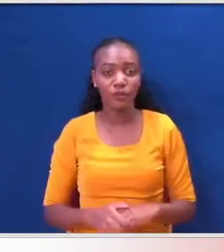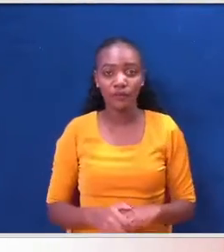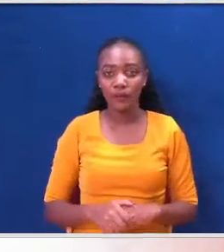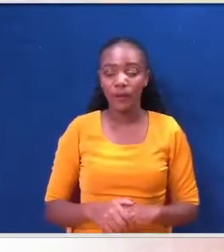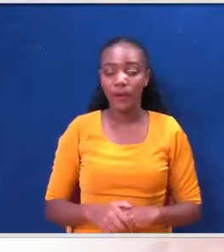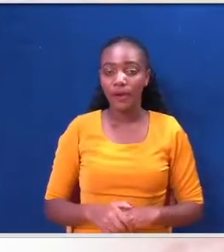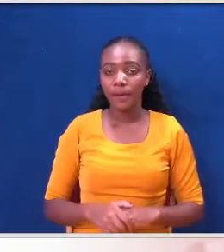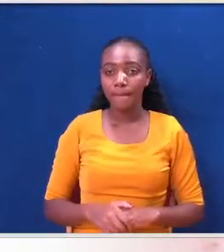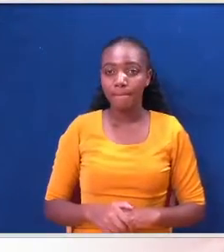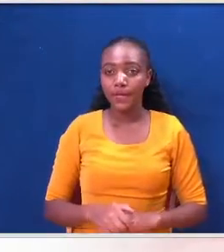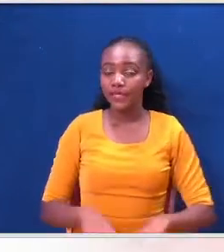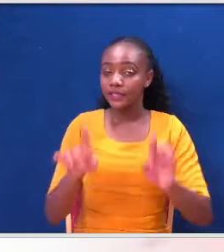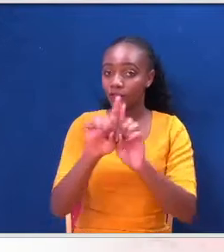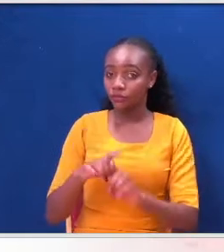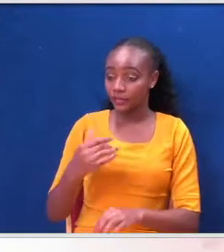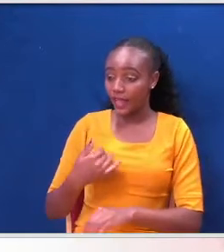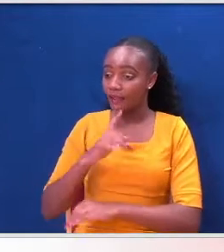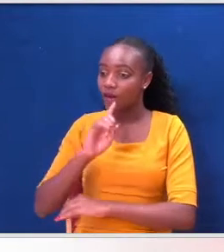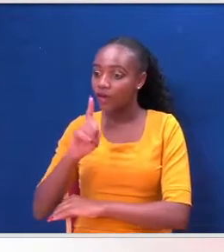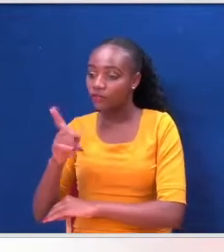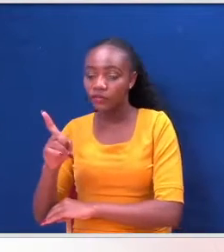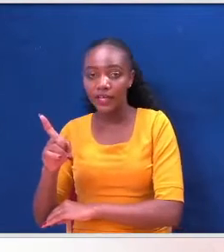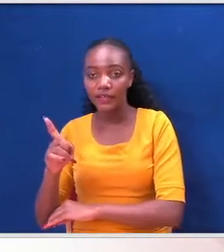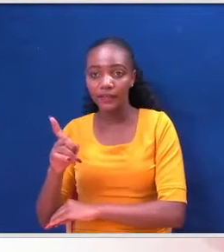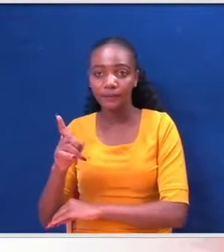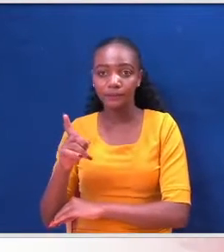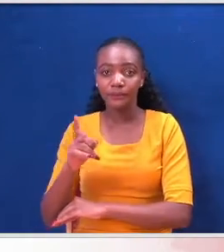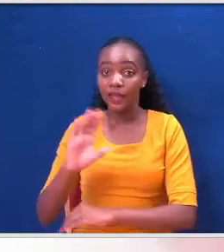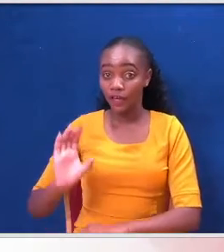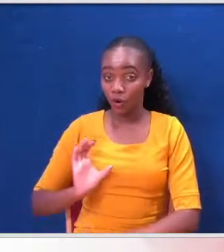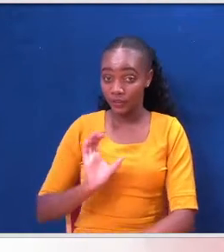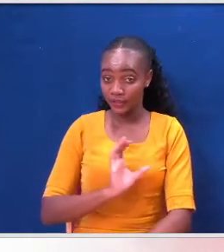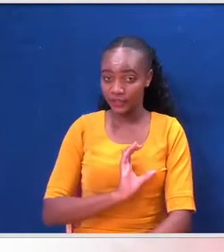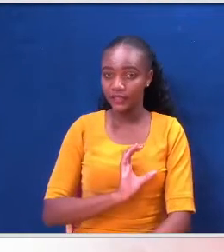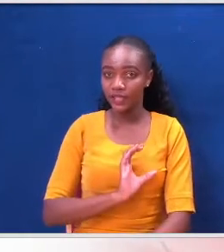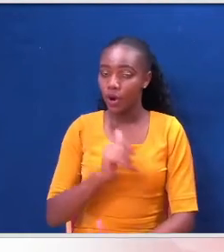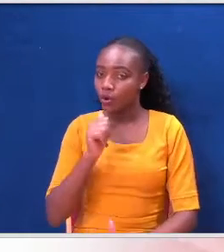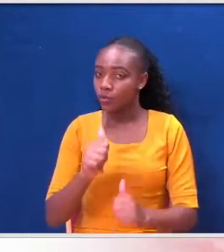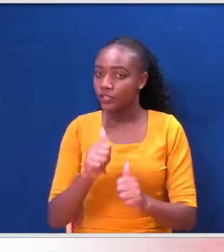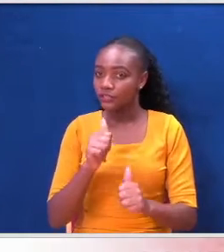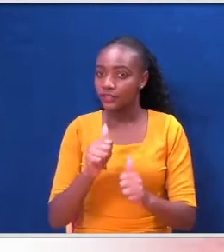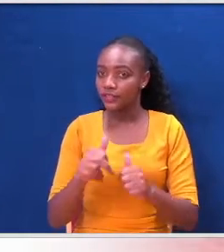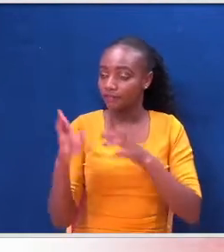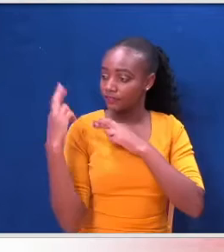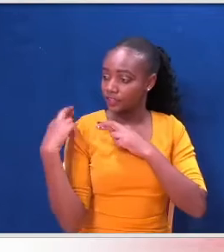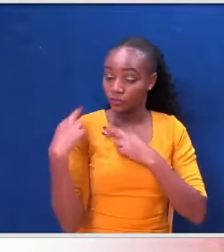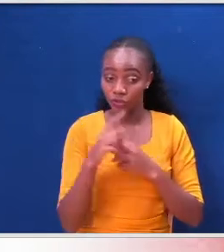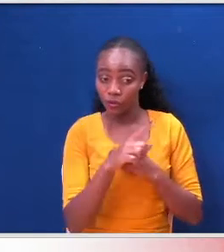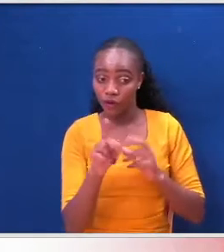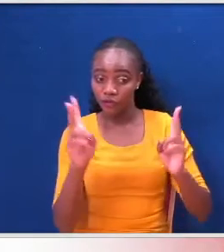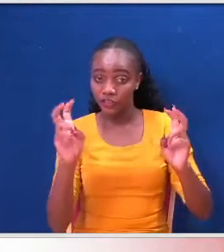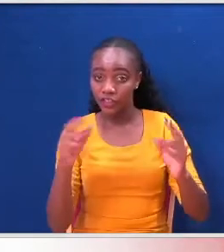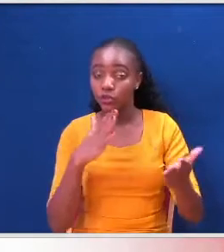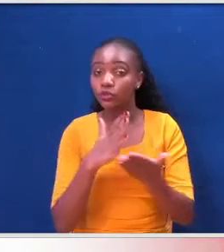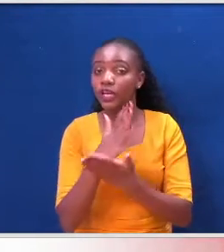already instructed the committee that deals with the disaster to make